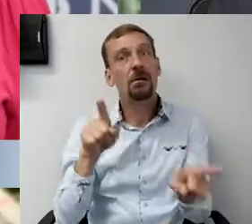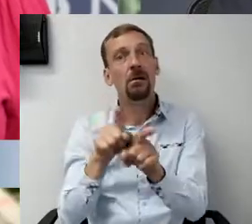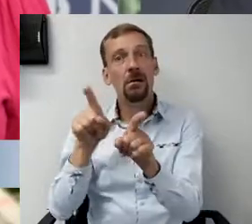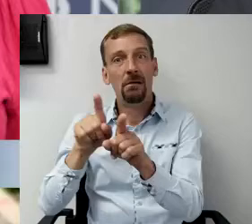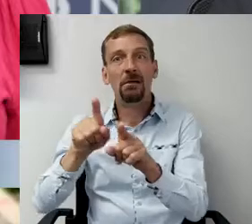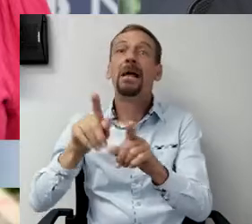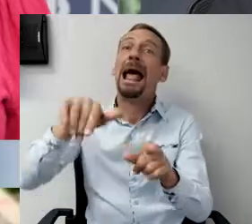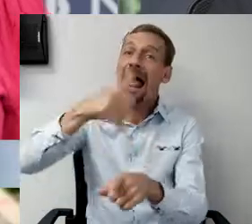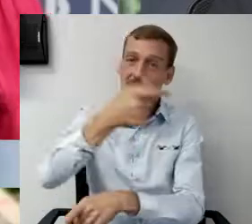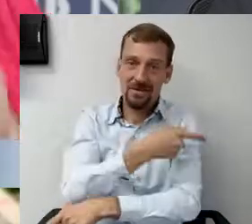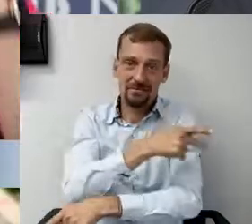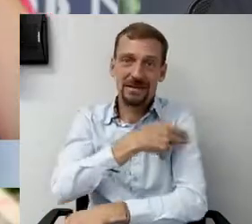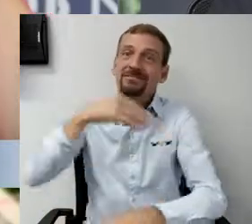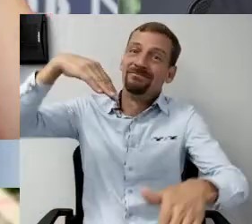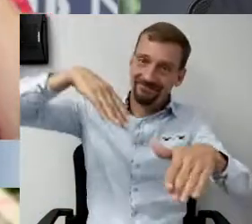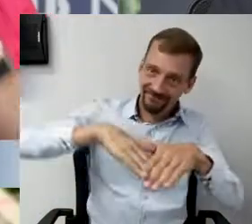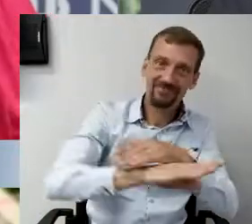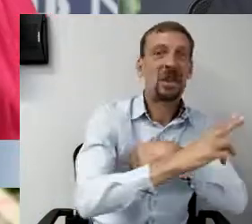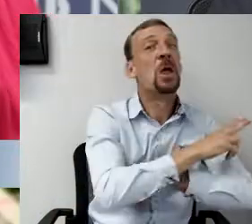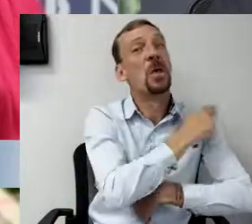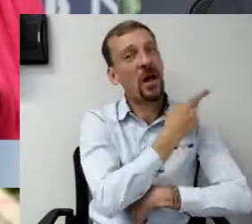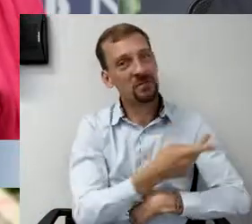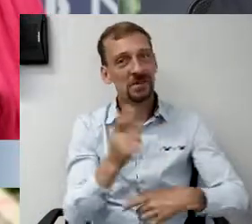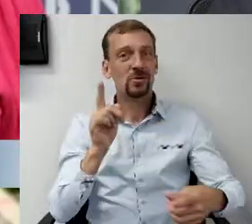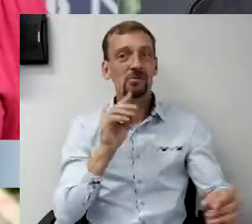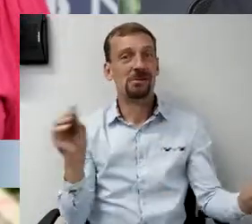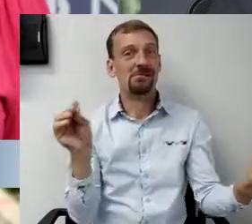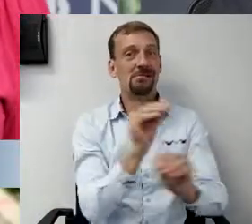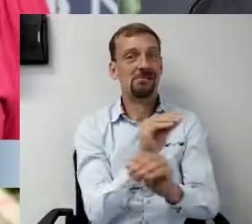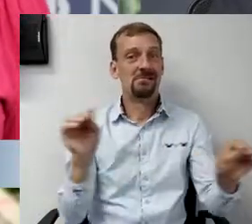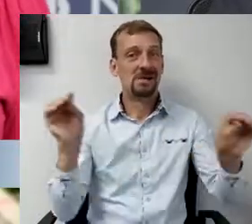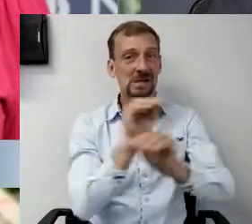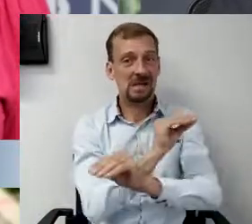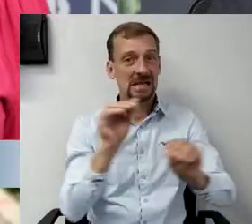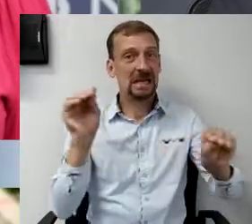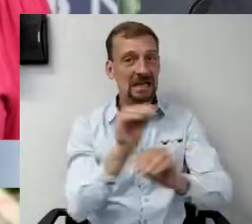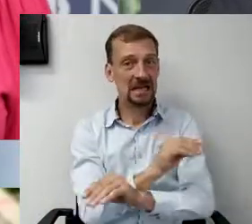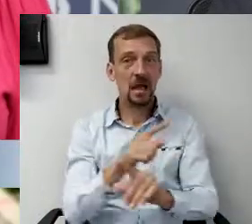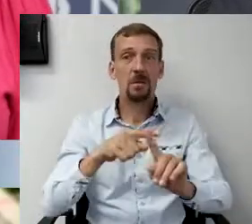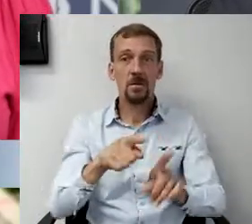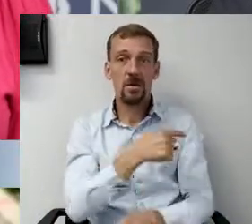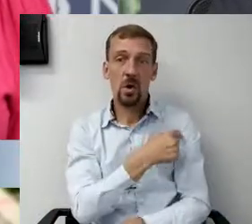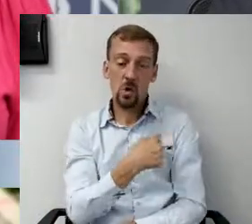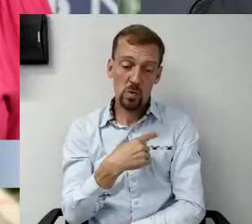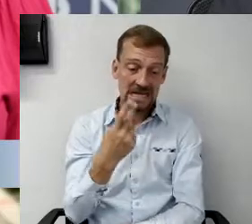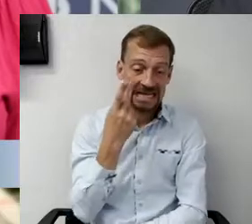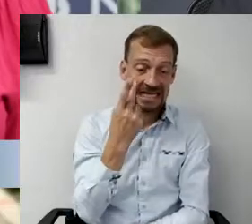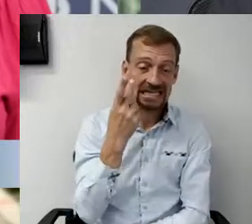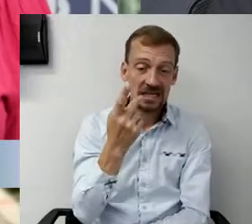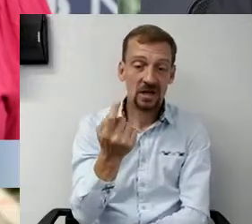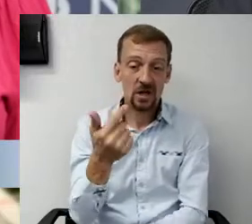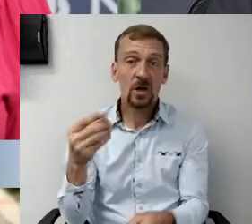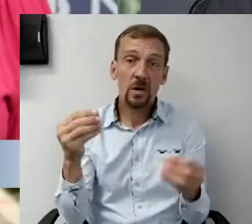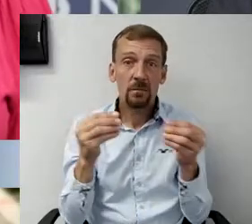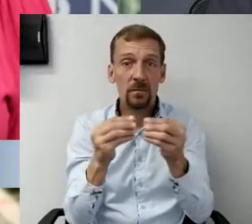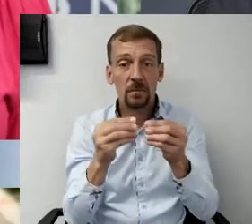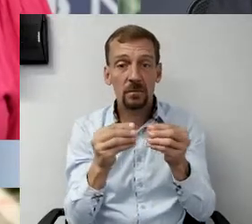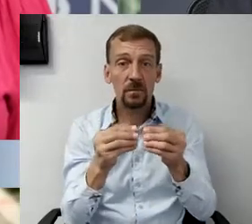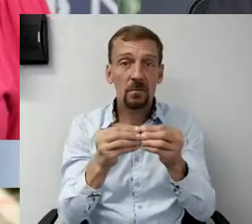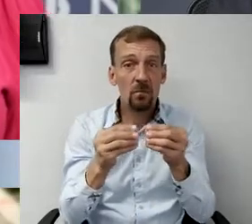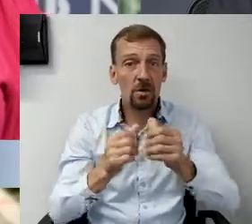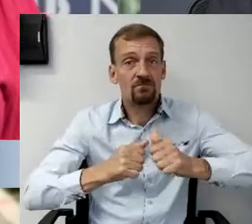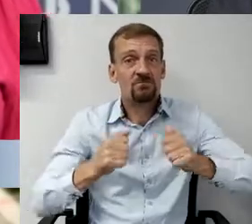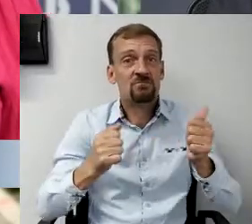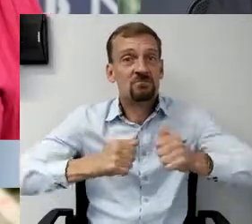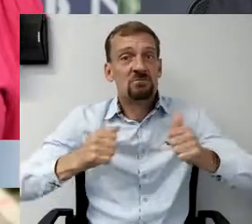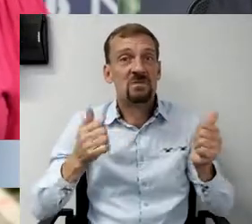But definitely we're feeling a little bit of respite from this, a little bit of kind of elbow room to